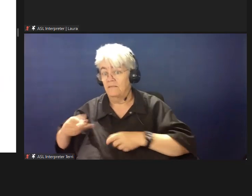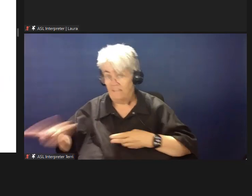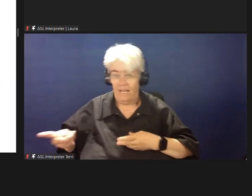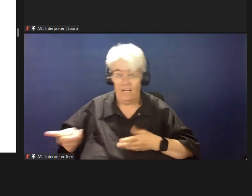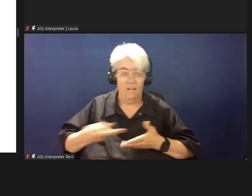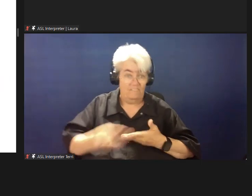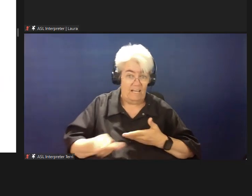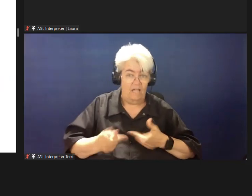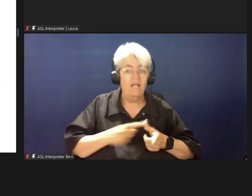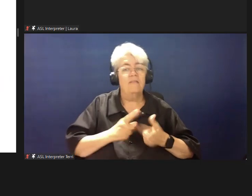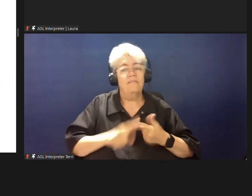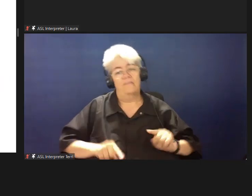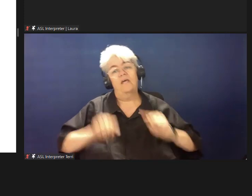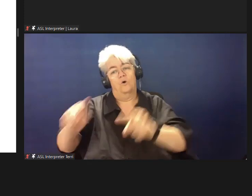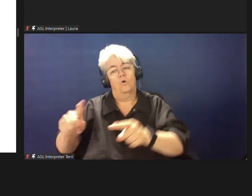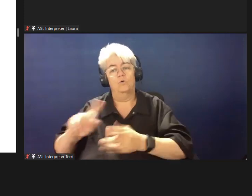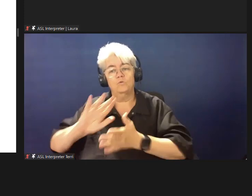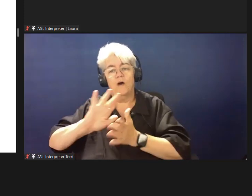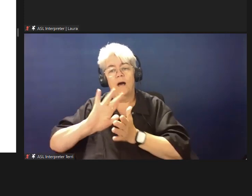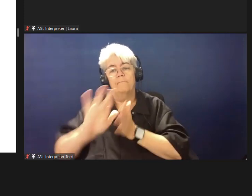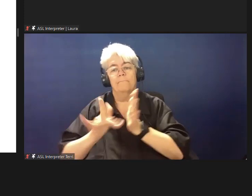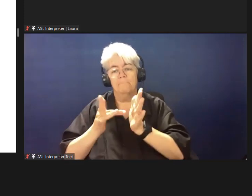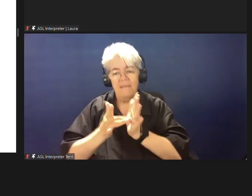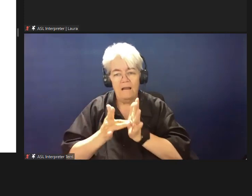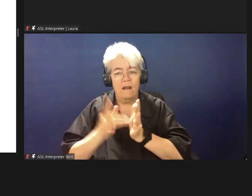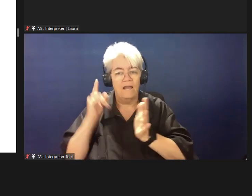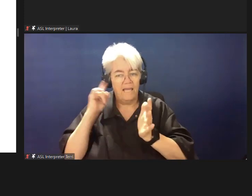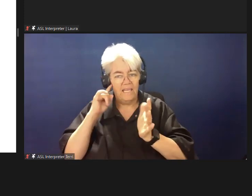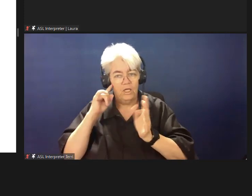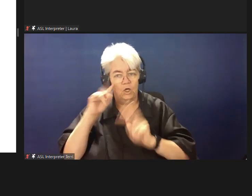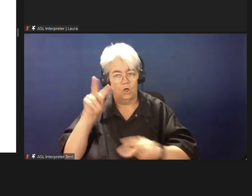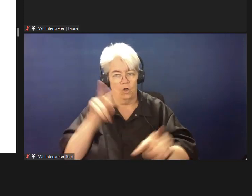a middle ear consultation from a healthcare provider.